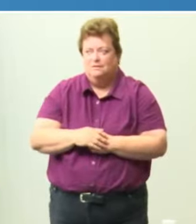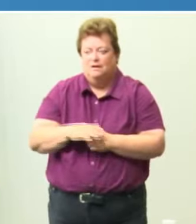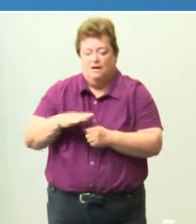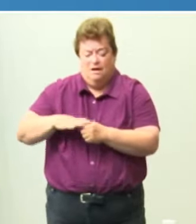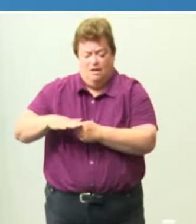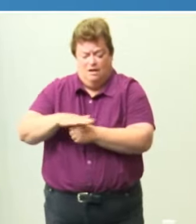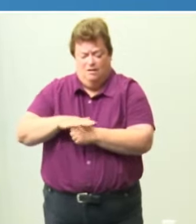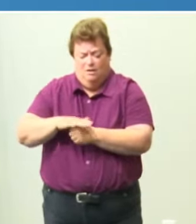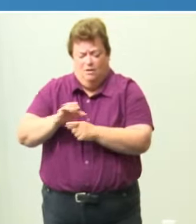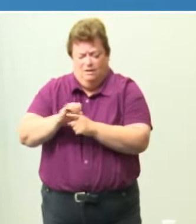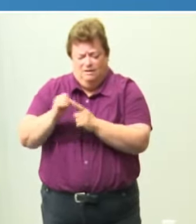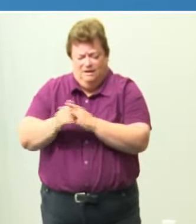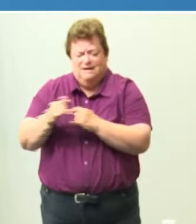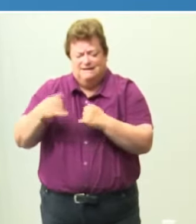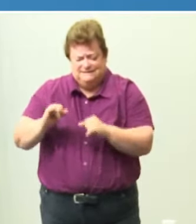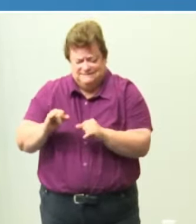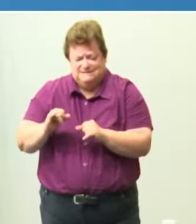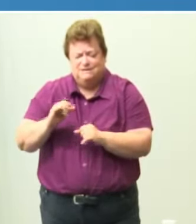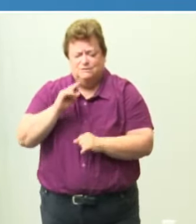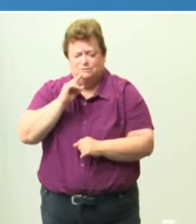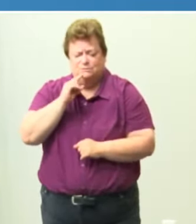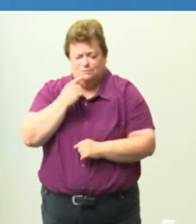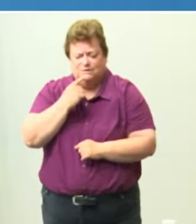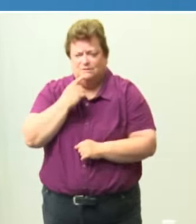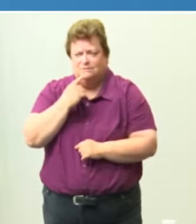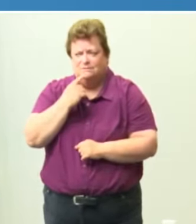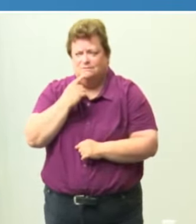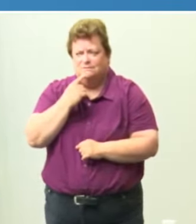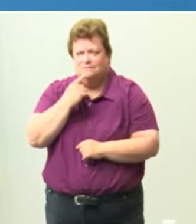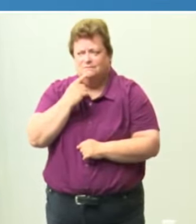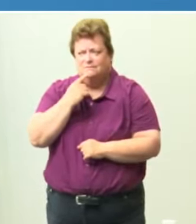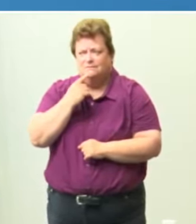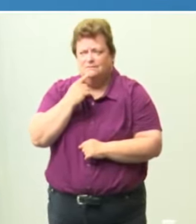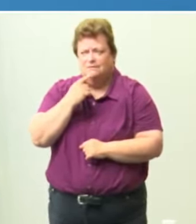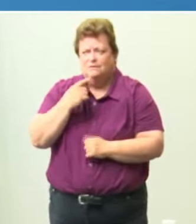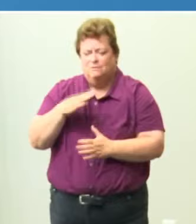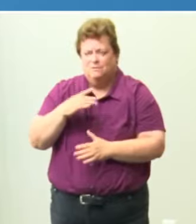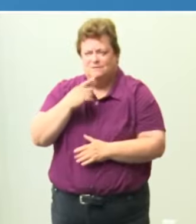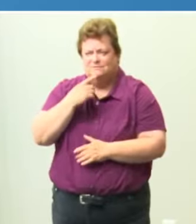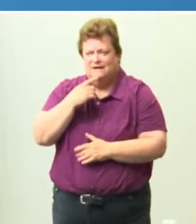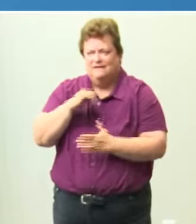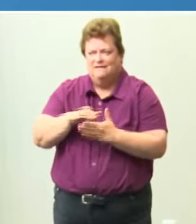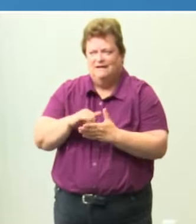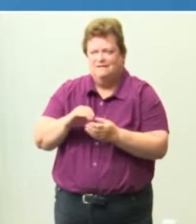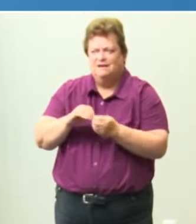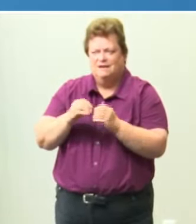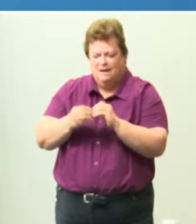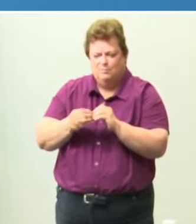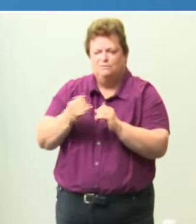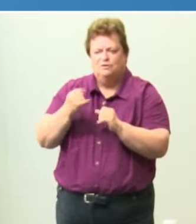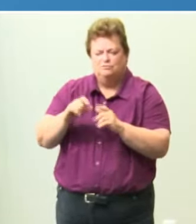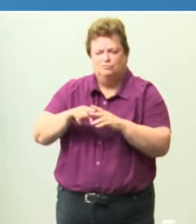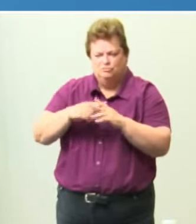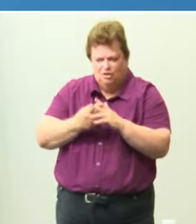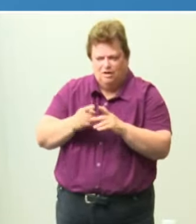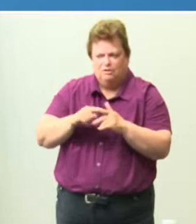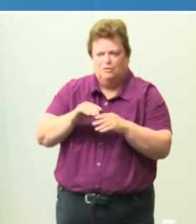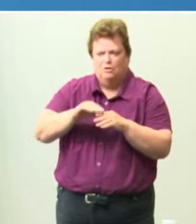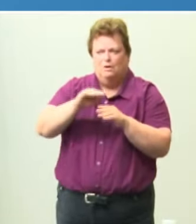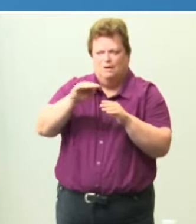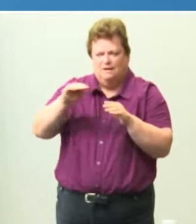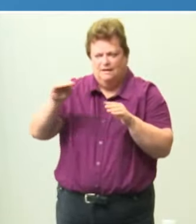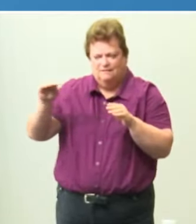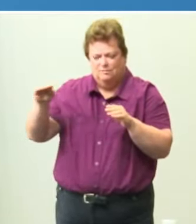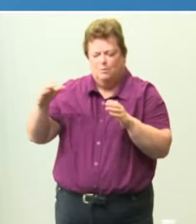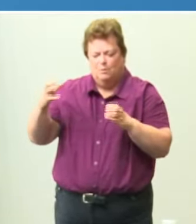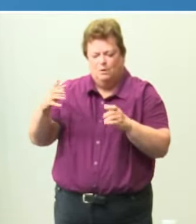local situation is still critical, as we have said, cases have started to level off. To make this a